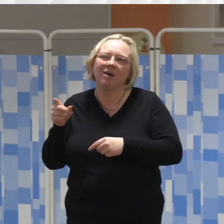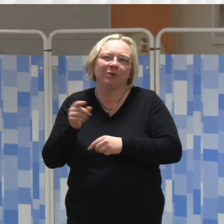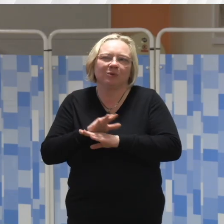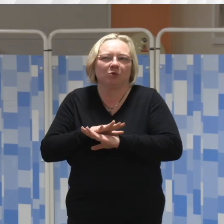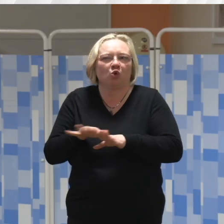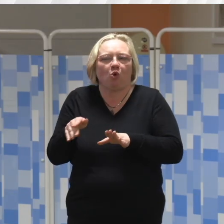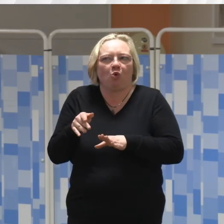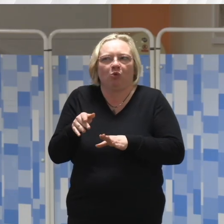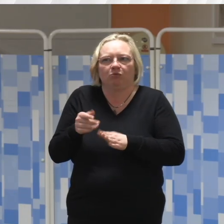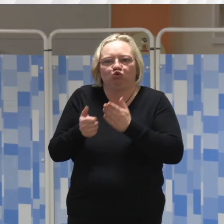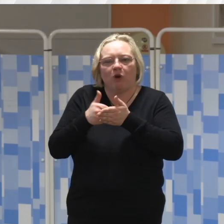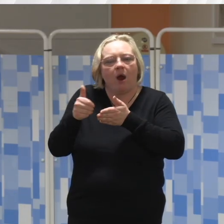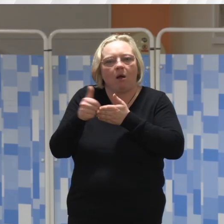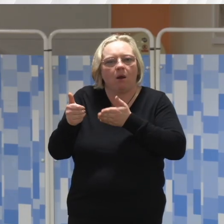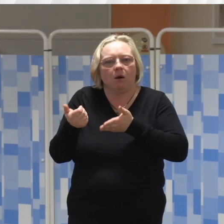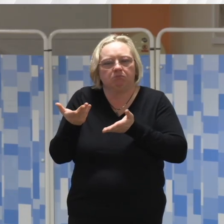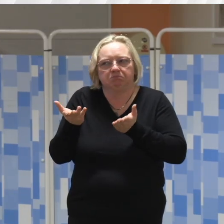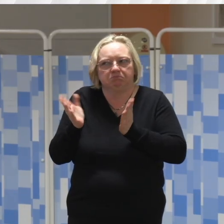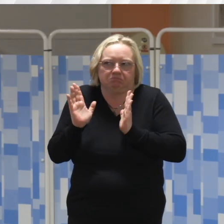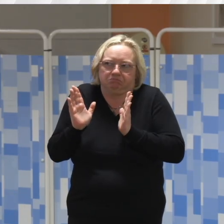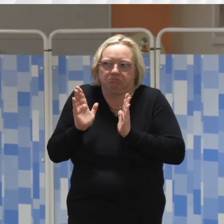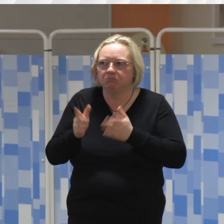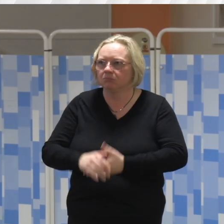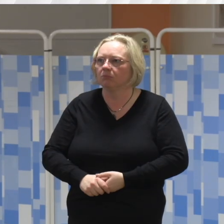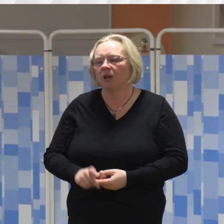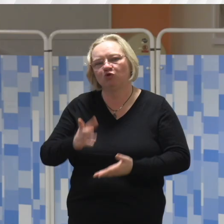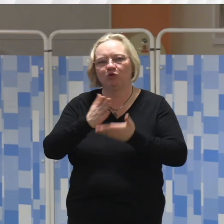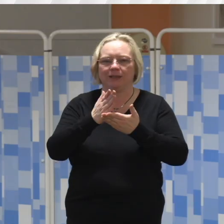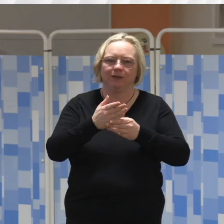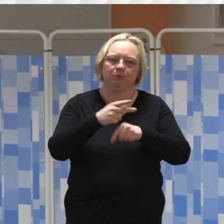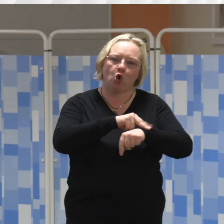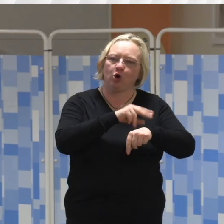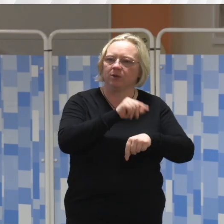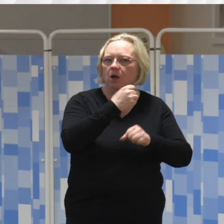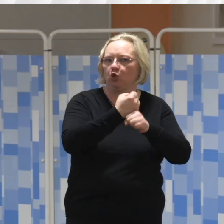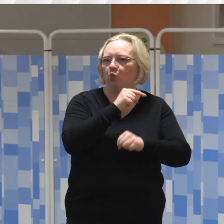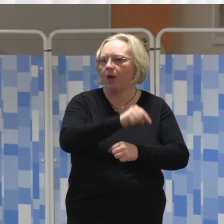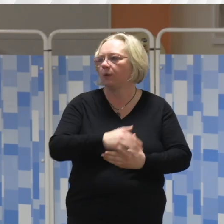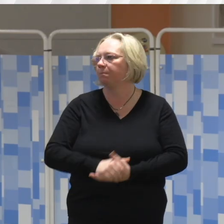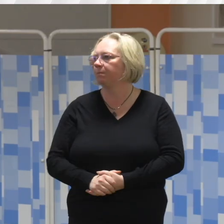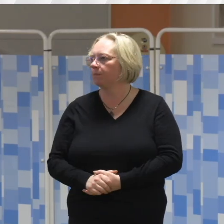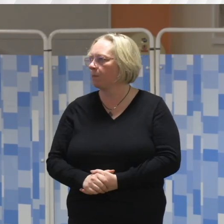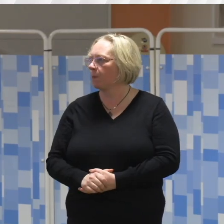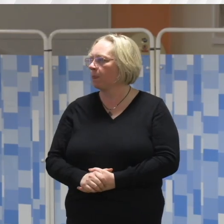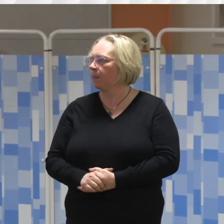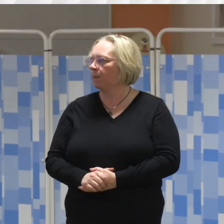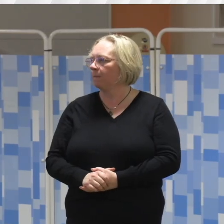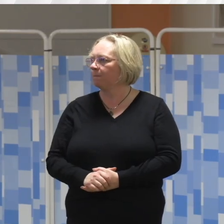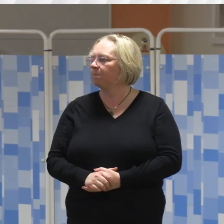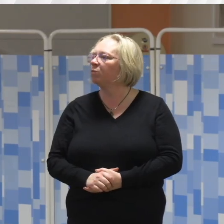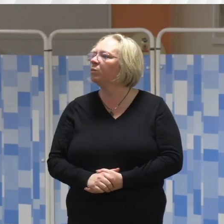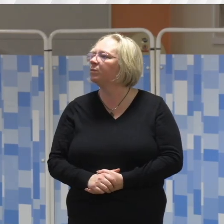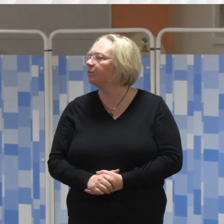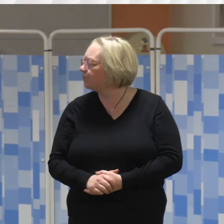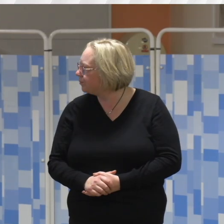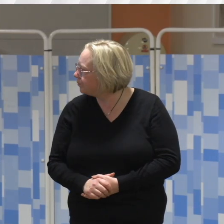much. I don't tend to do that. So that's the consultants that tend to do that. The other thing, some of the dysfunctional. I